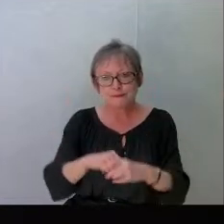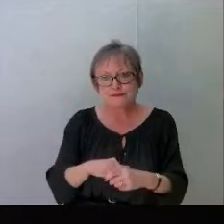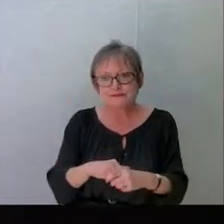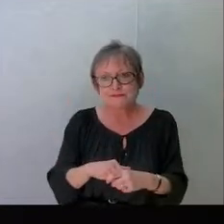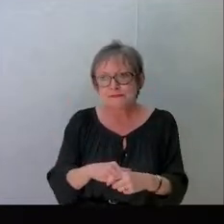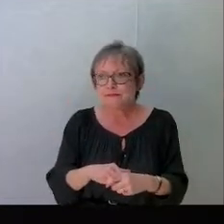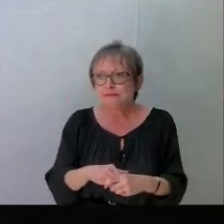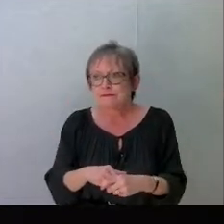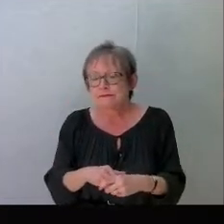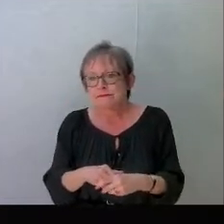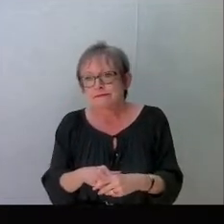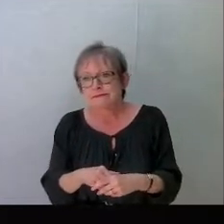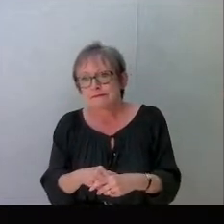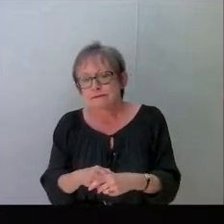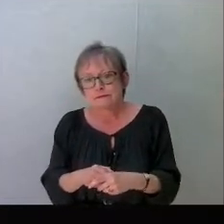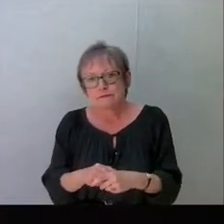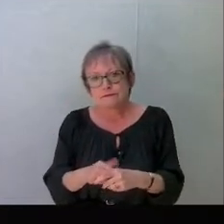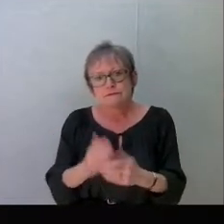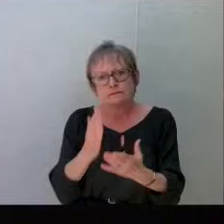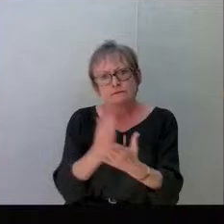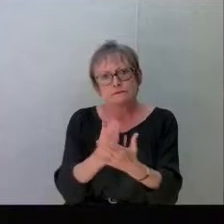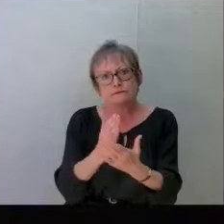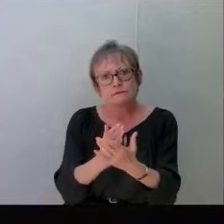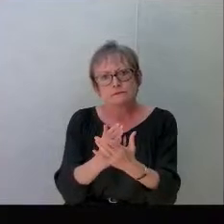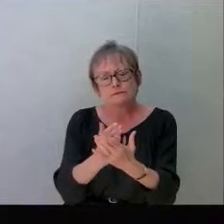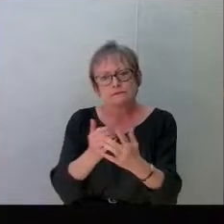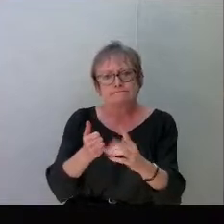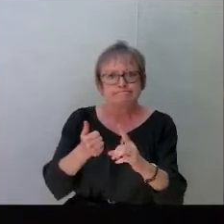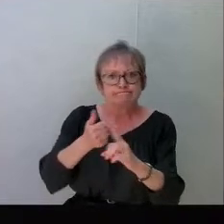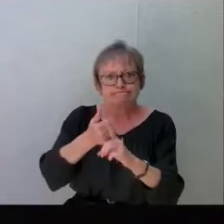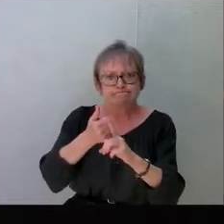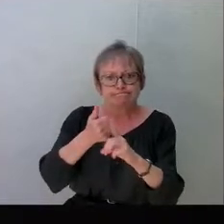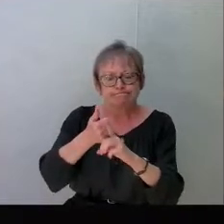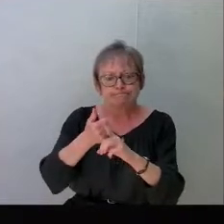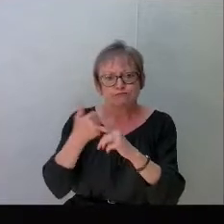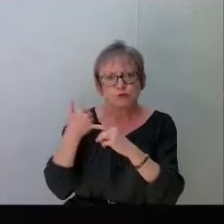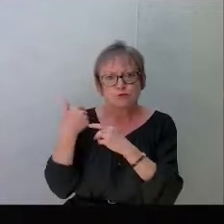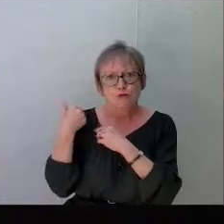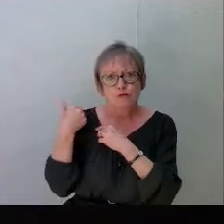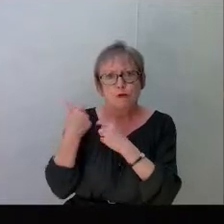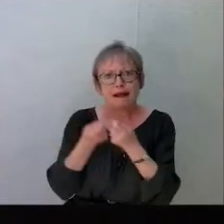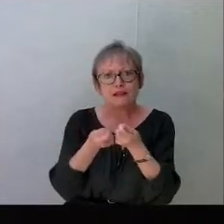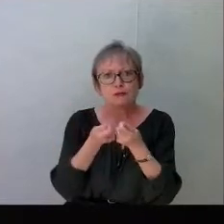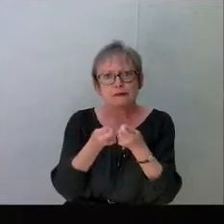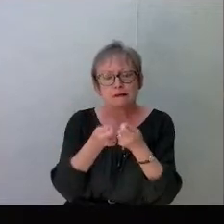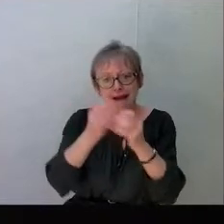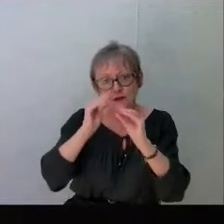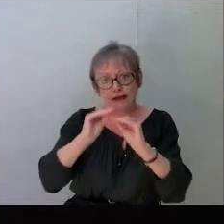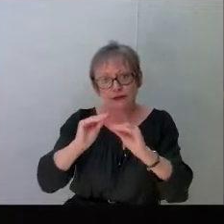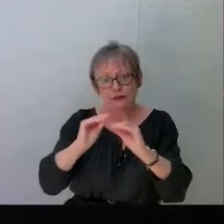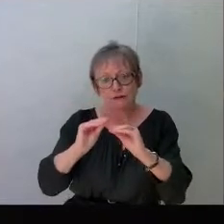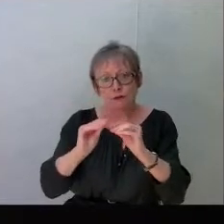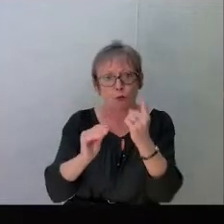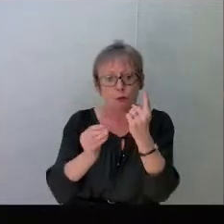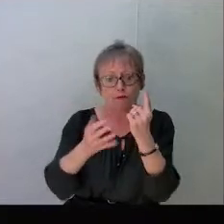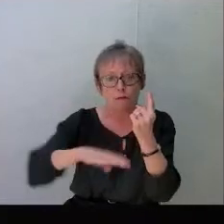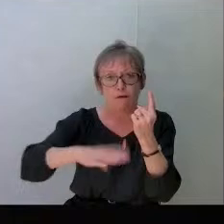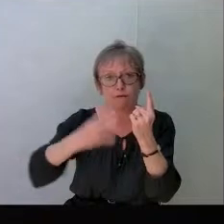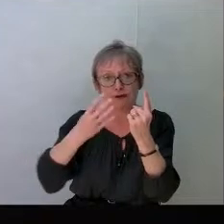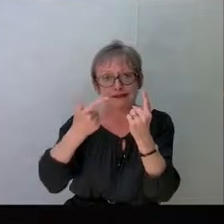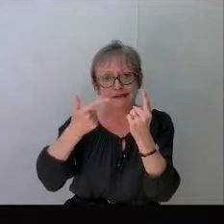We are champions of principles for responsible management education, one of only 47 schools